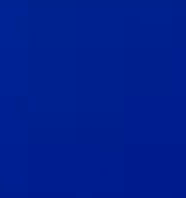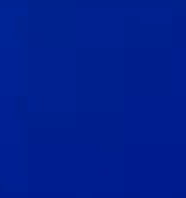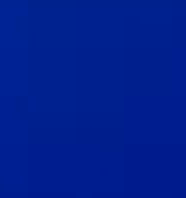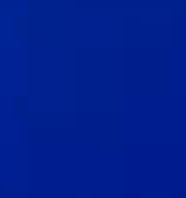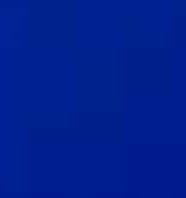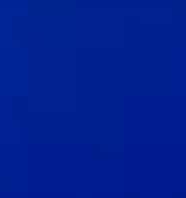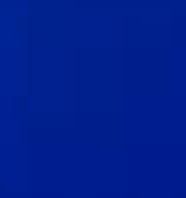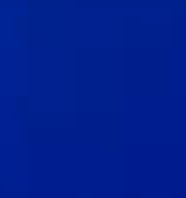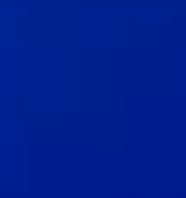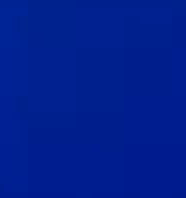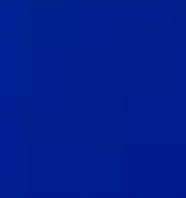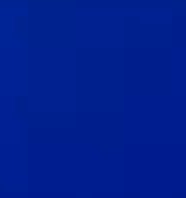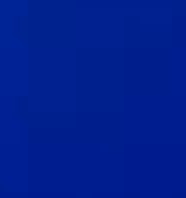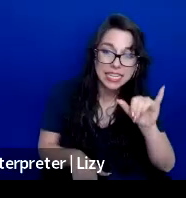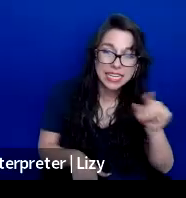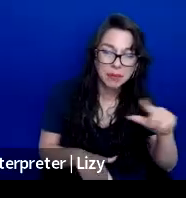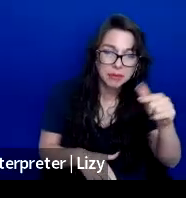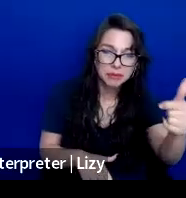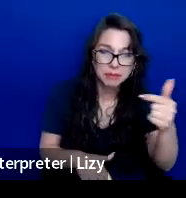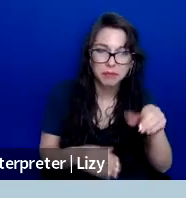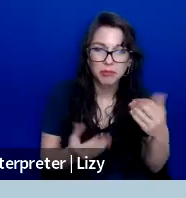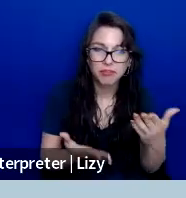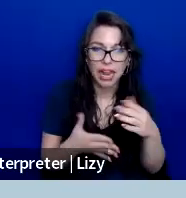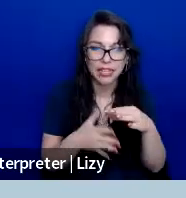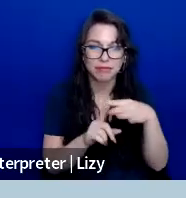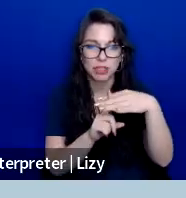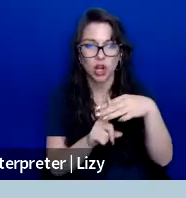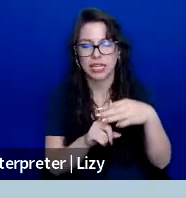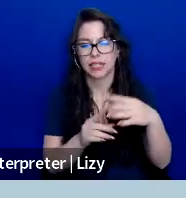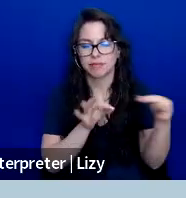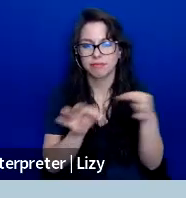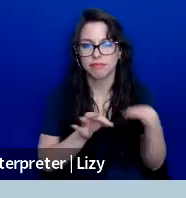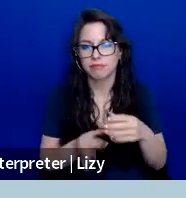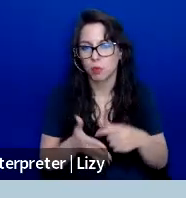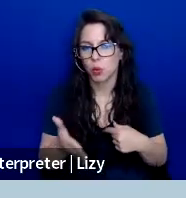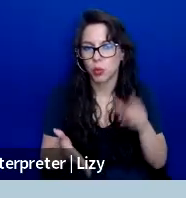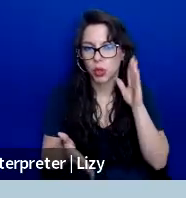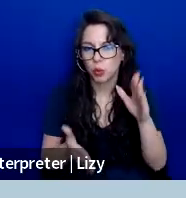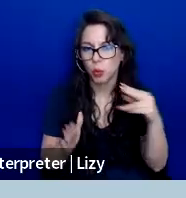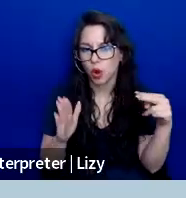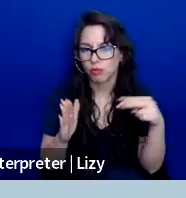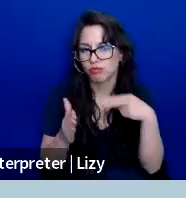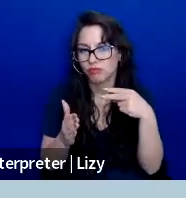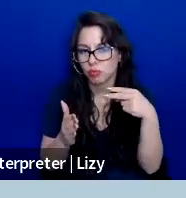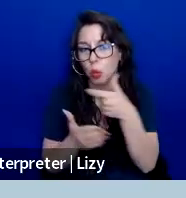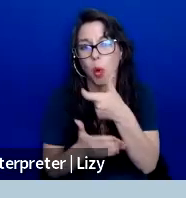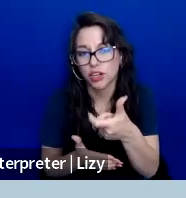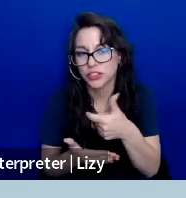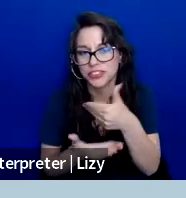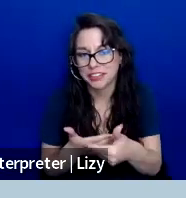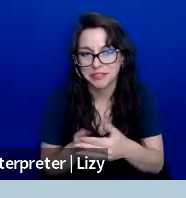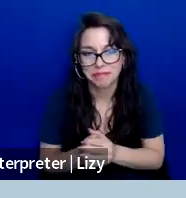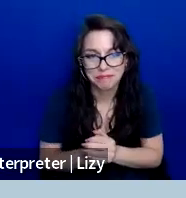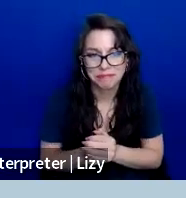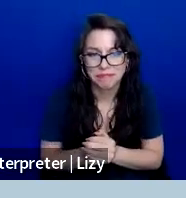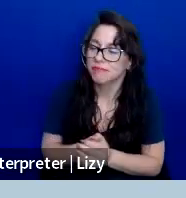for you to give us a little bit of context on what we're going to view next.